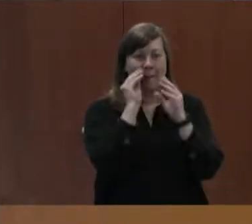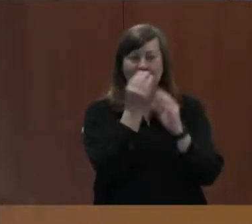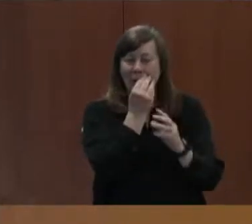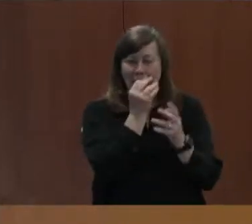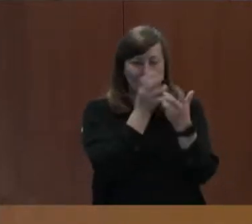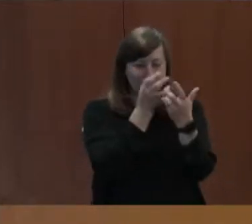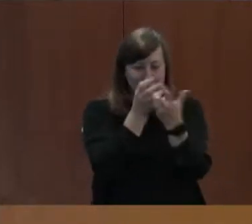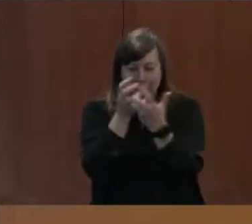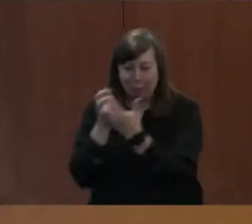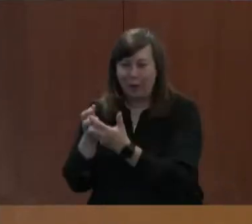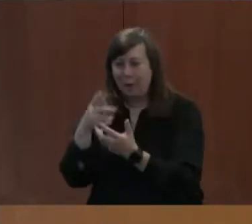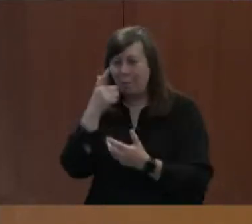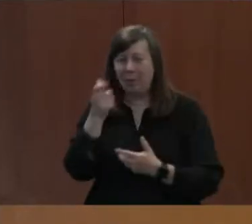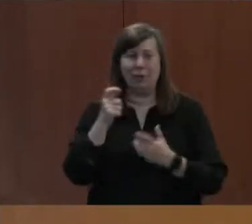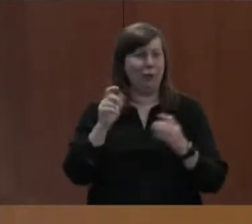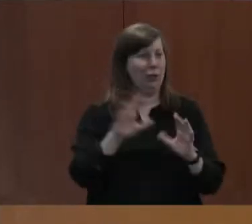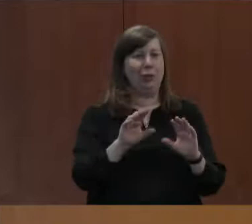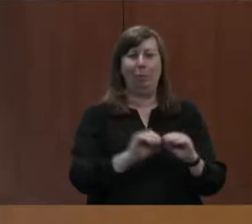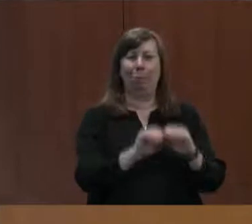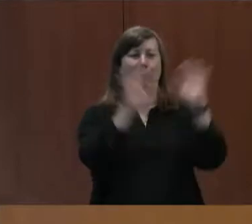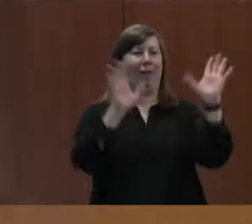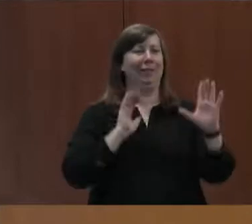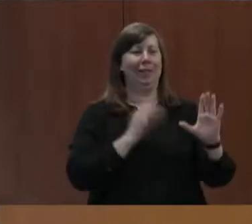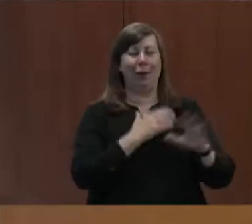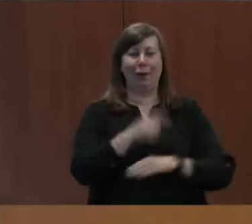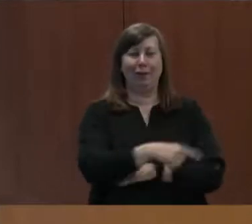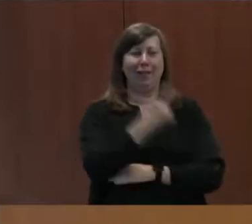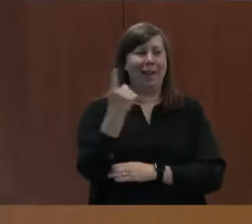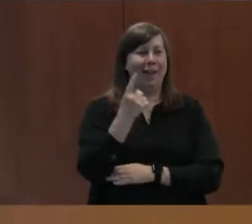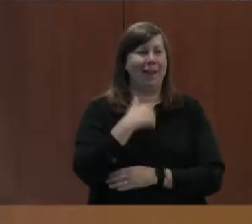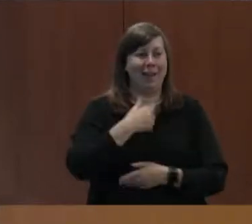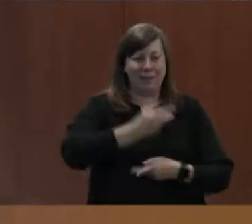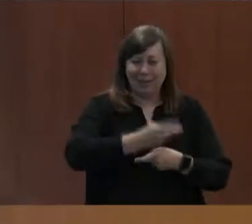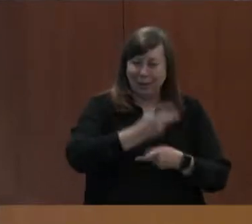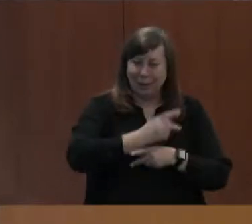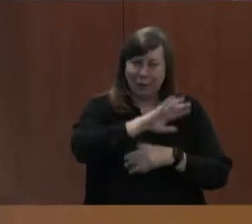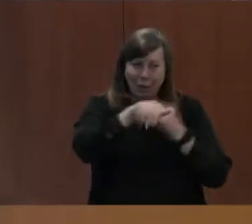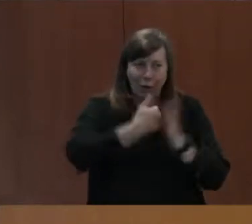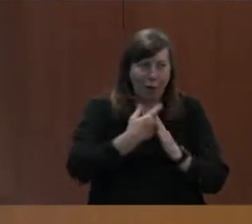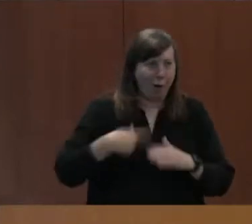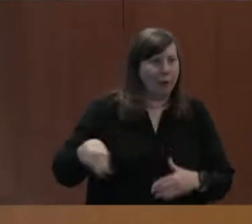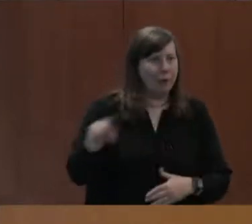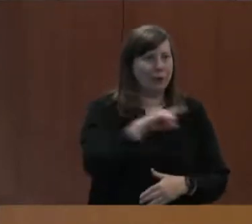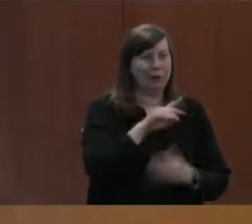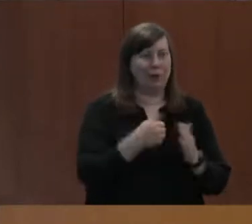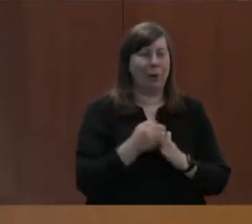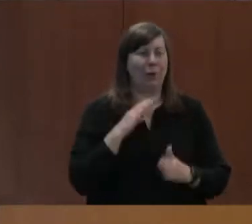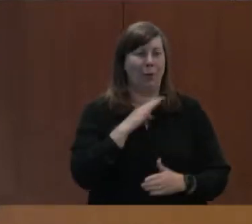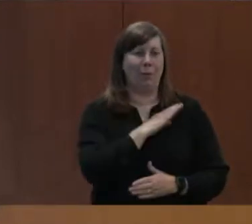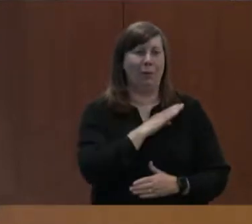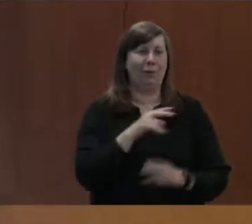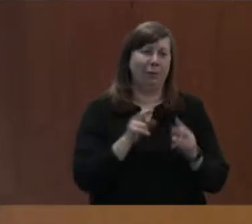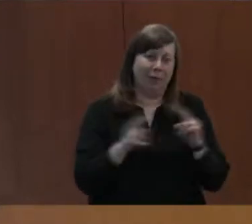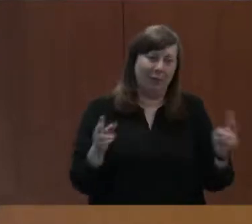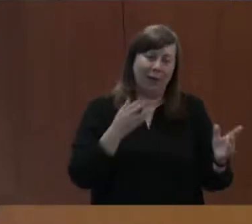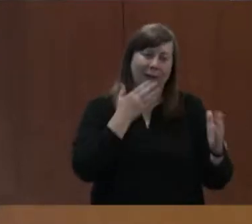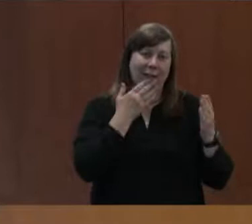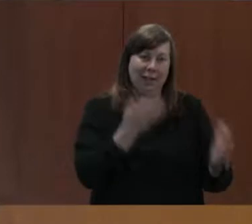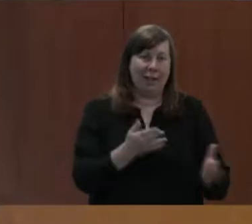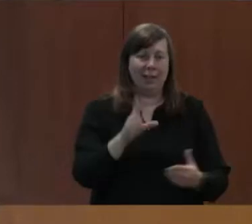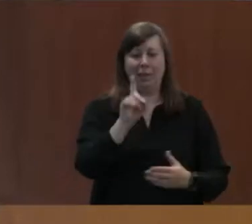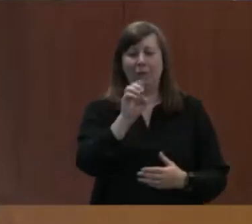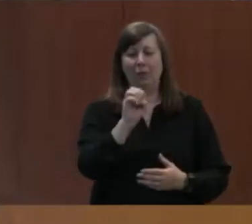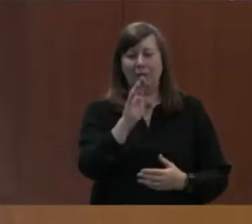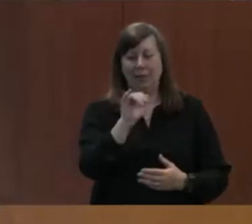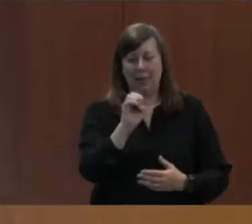to match that because she brightens our day and takes care of all of us on the board. So we are very thankful for